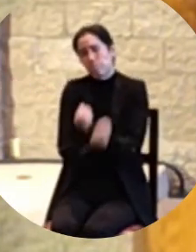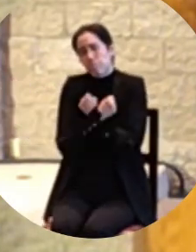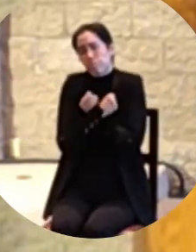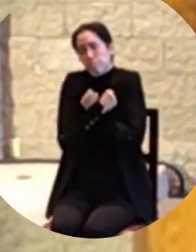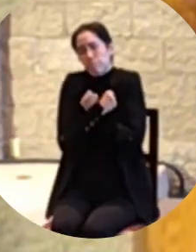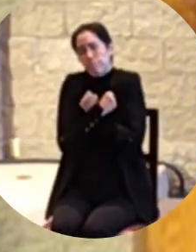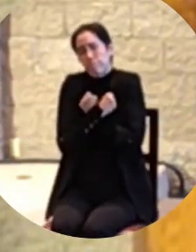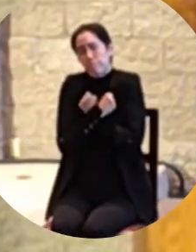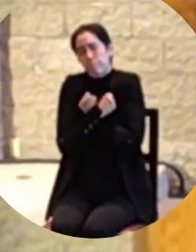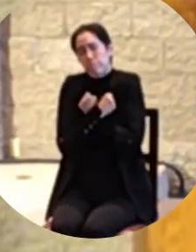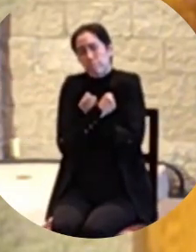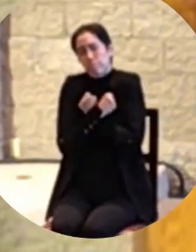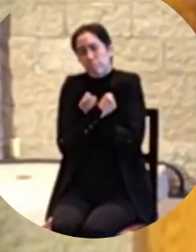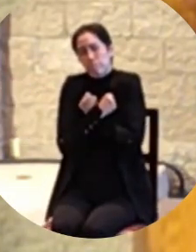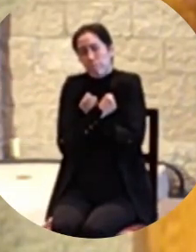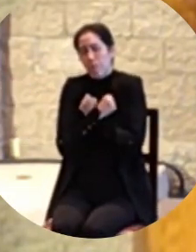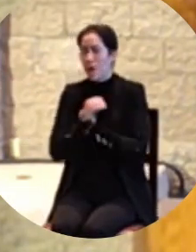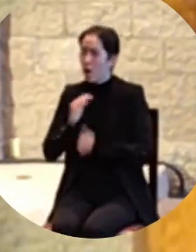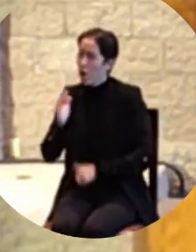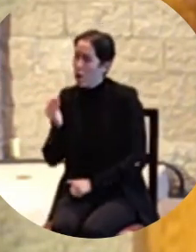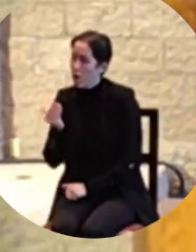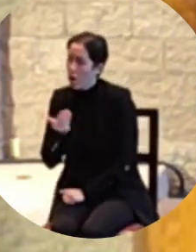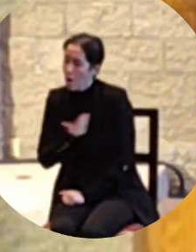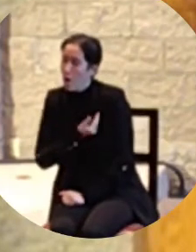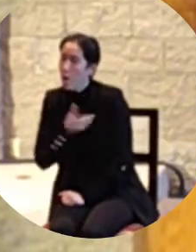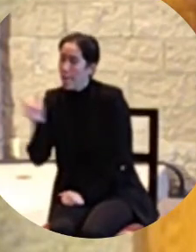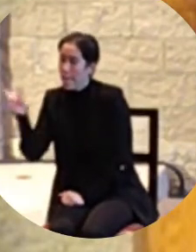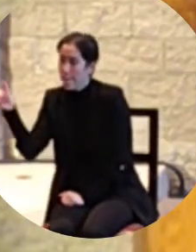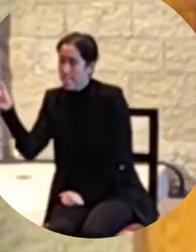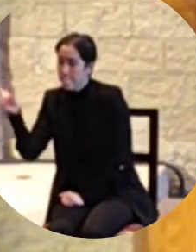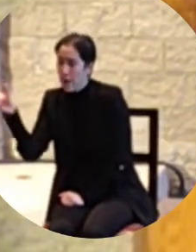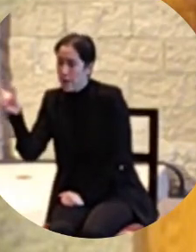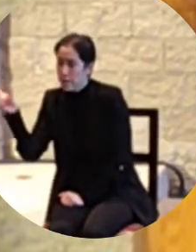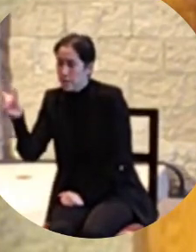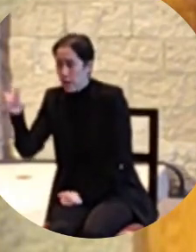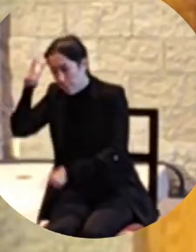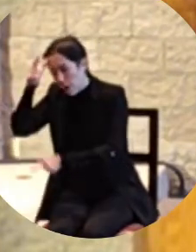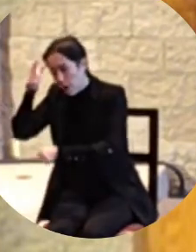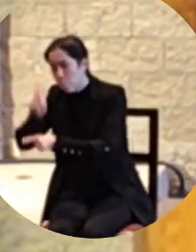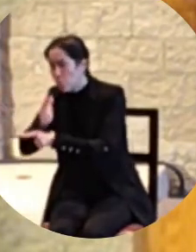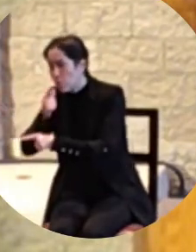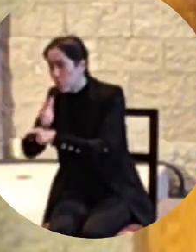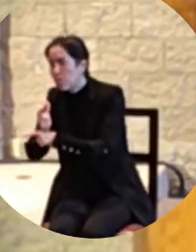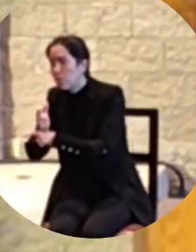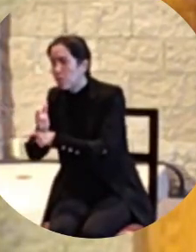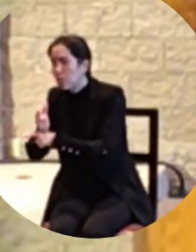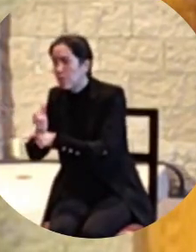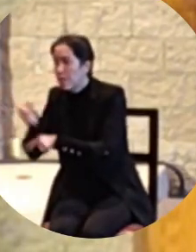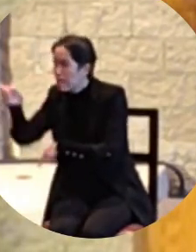As our Muslim brethren say, the love,